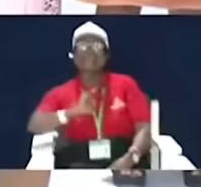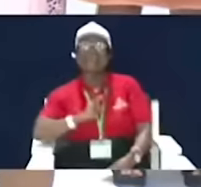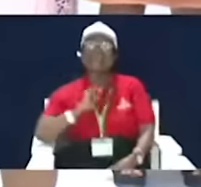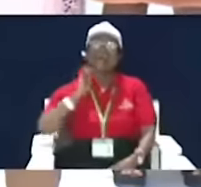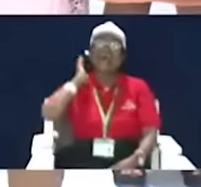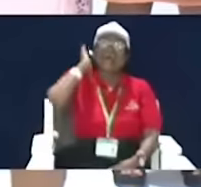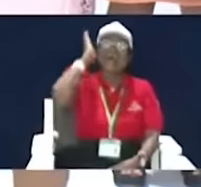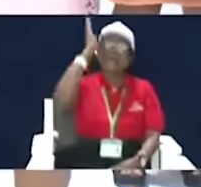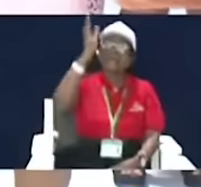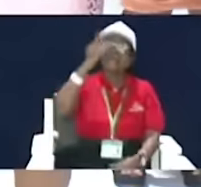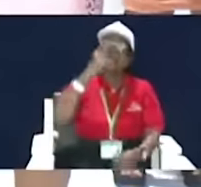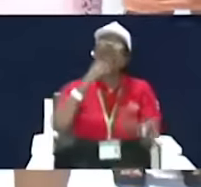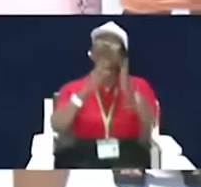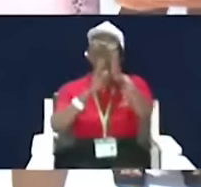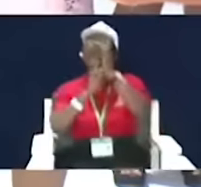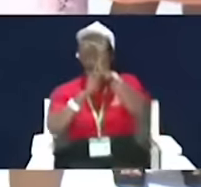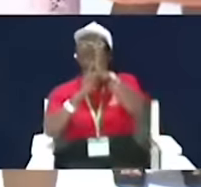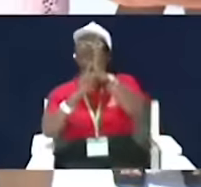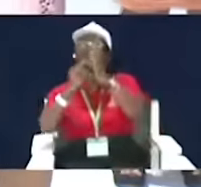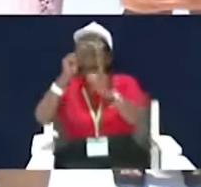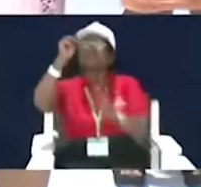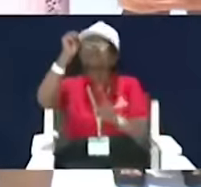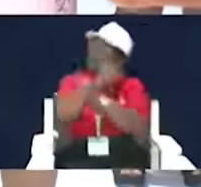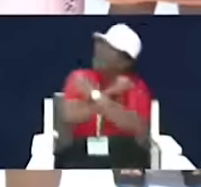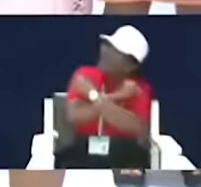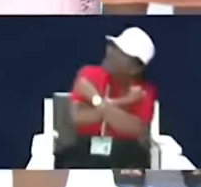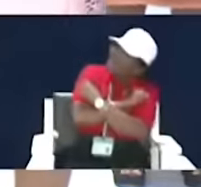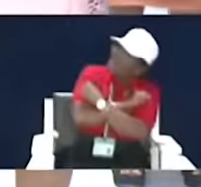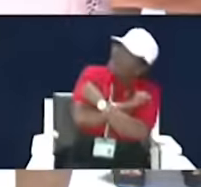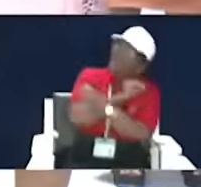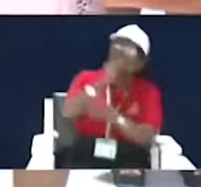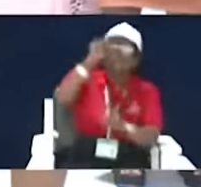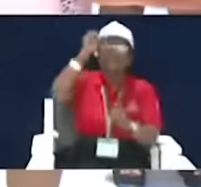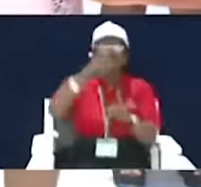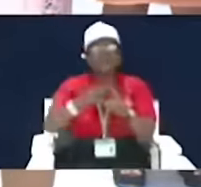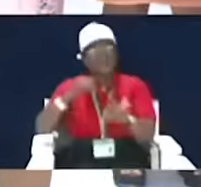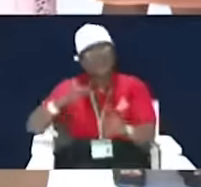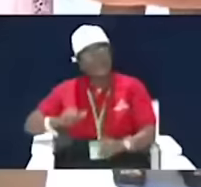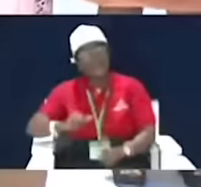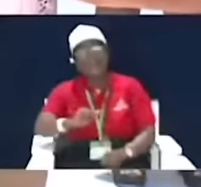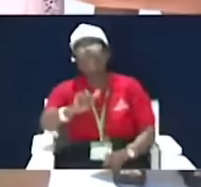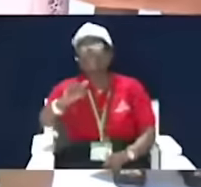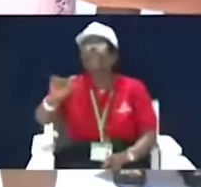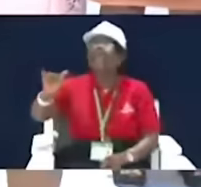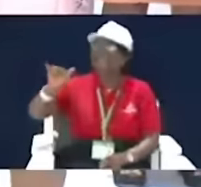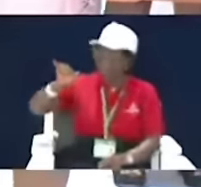everlasting, I will love him from